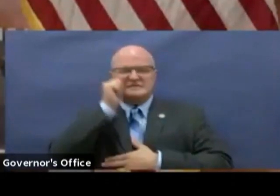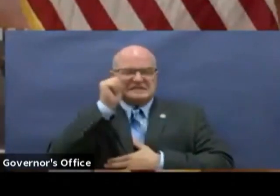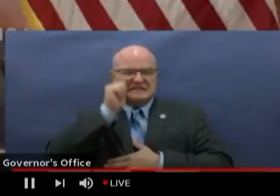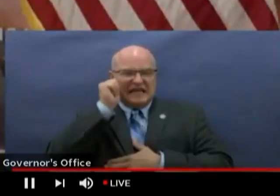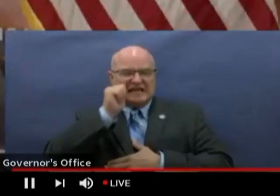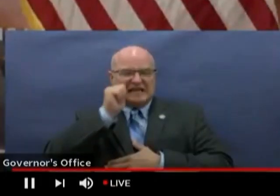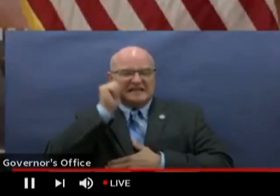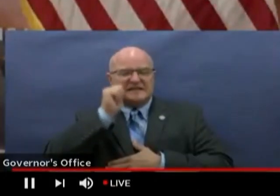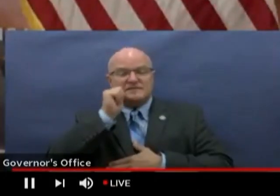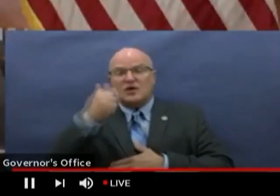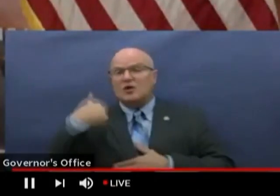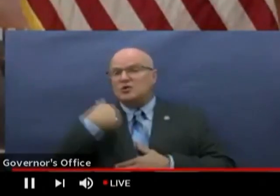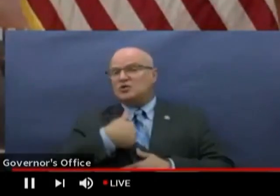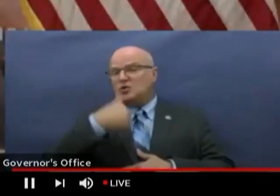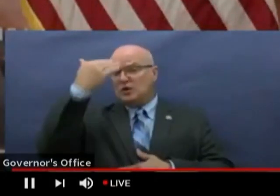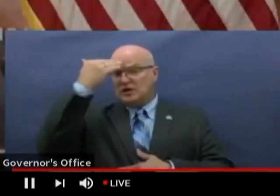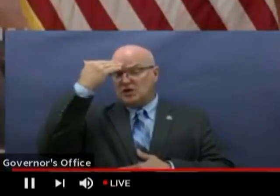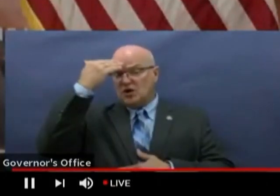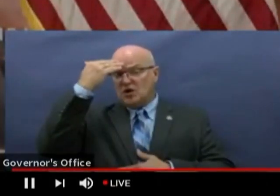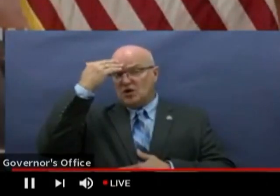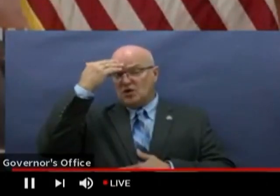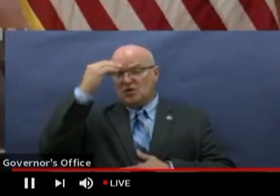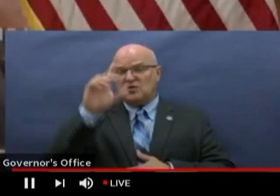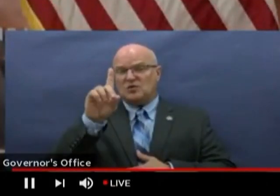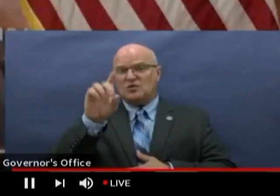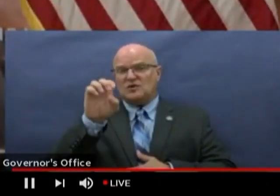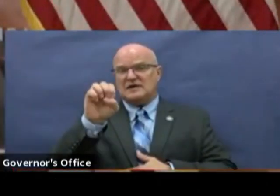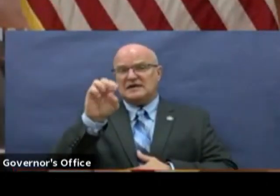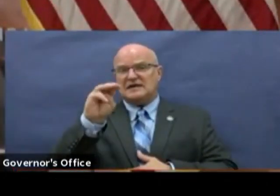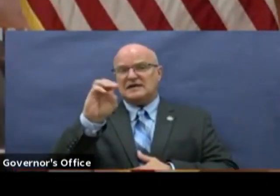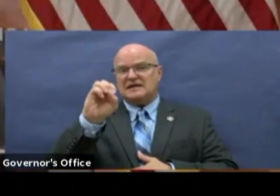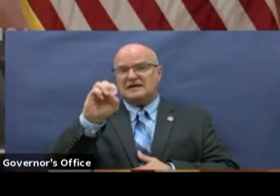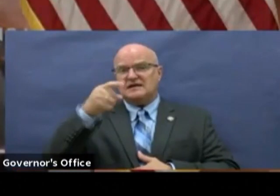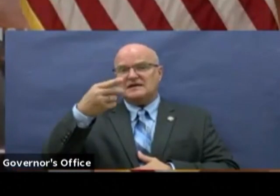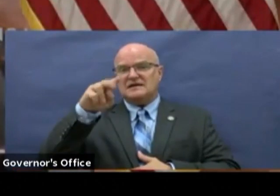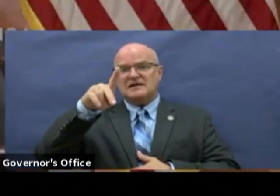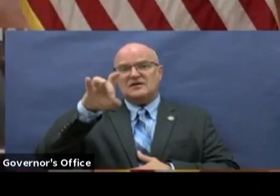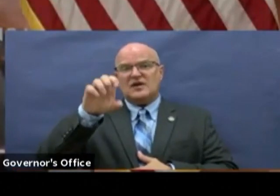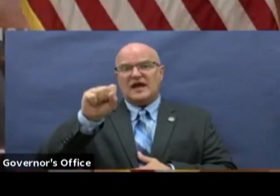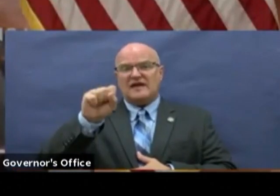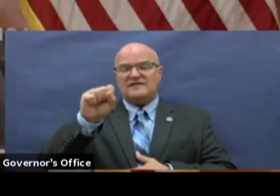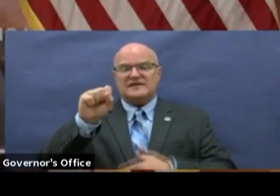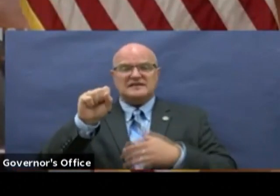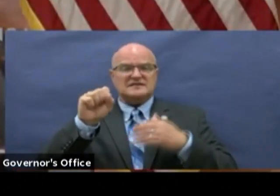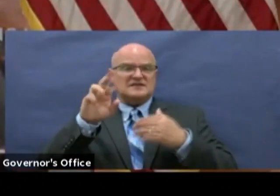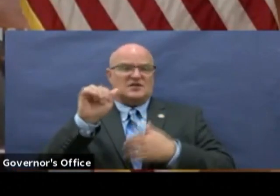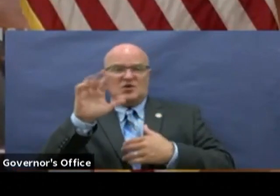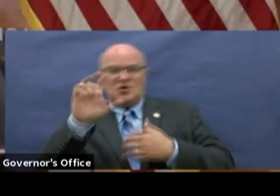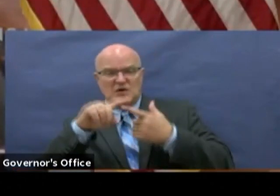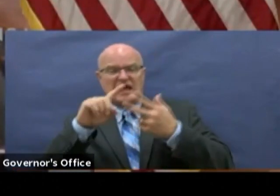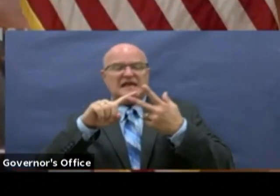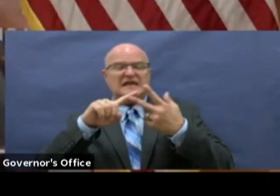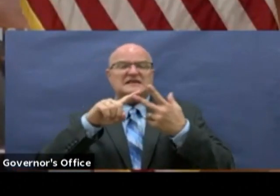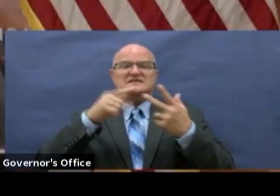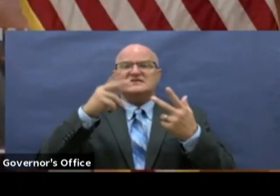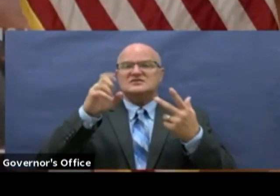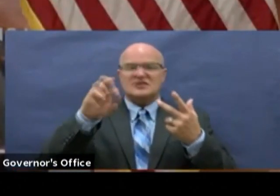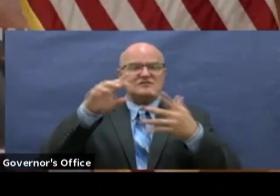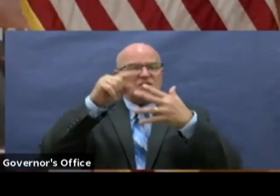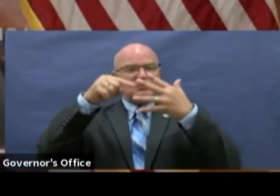Do we know the demographics that's being most affected by this across the state?